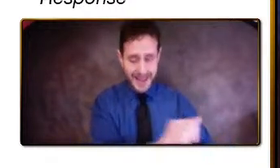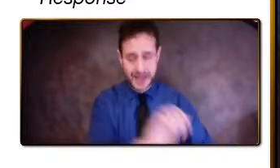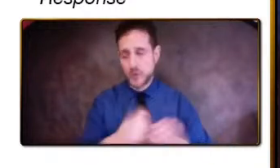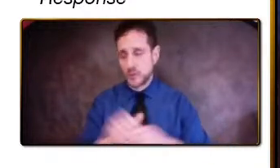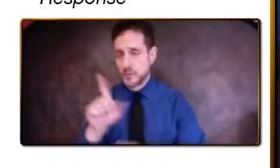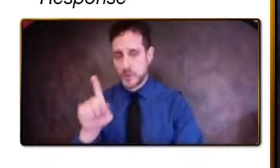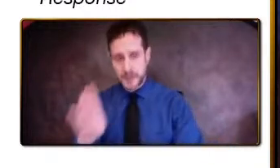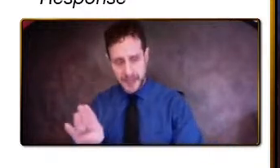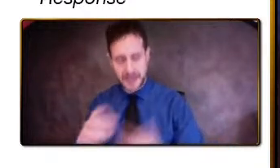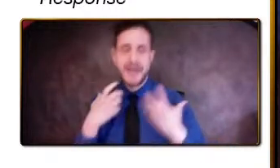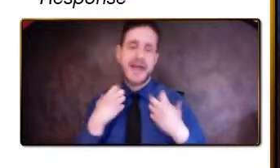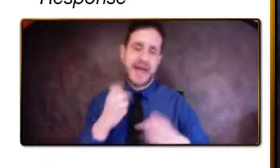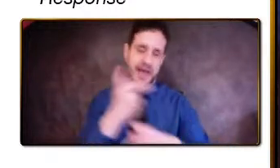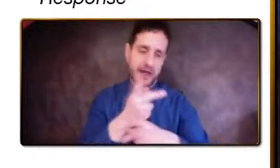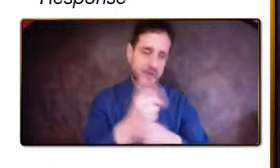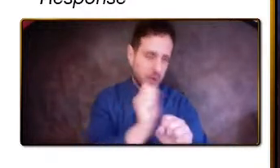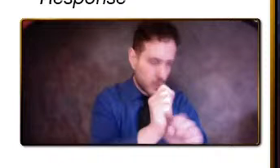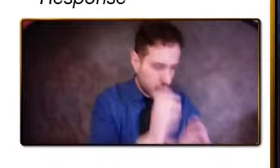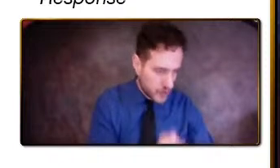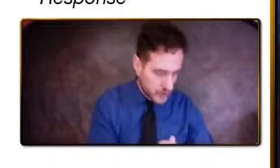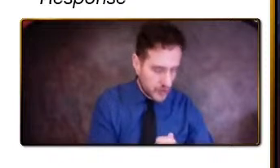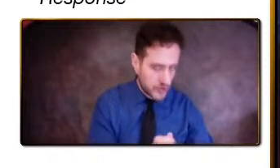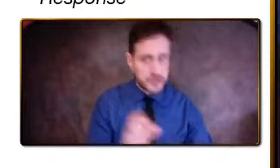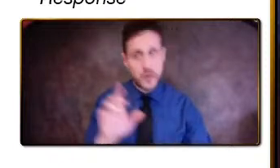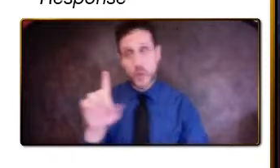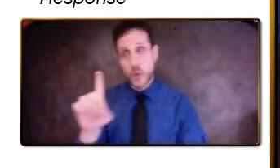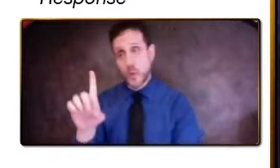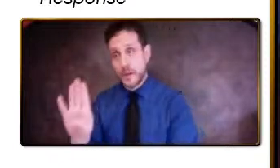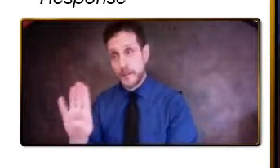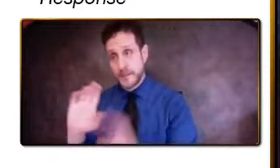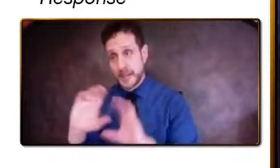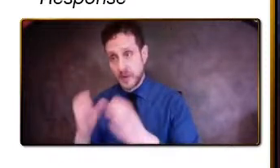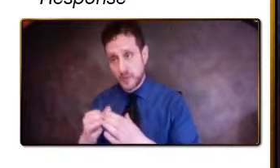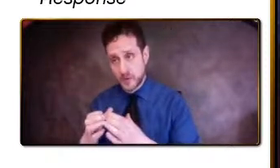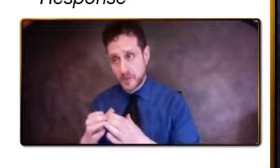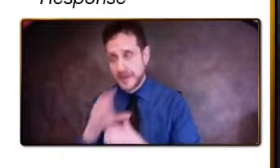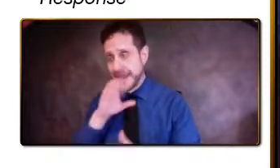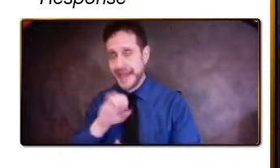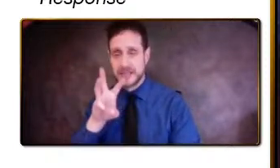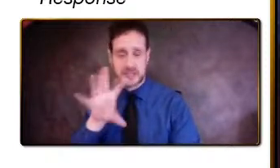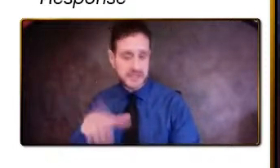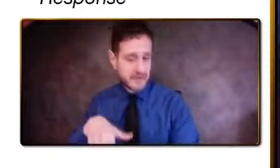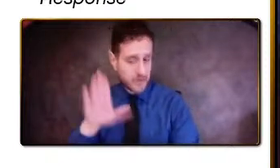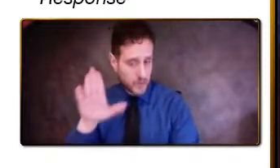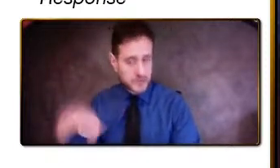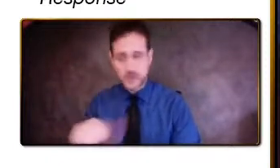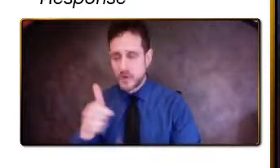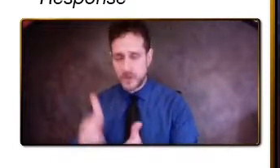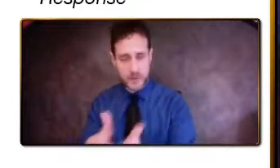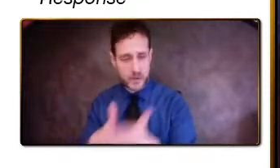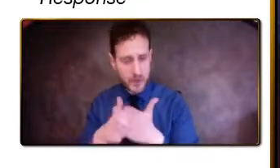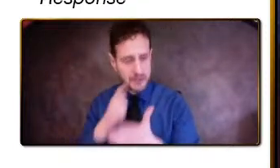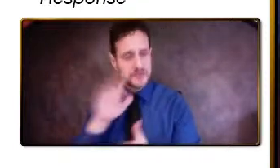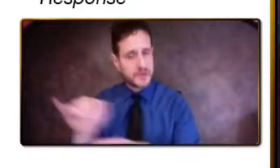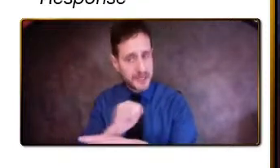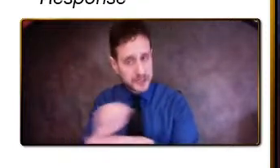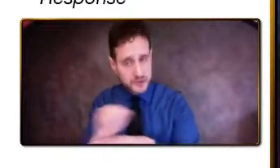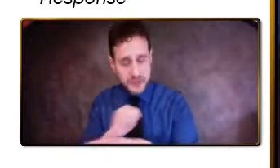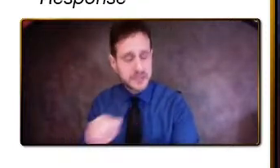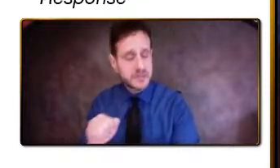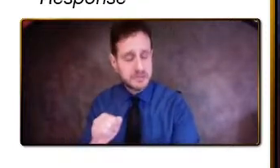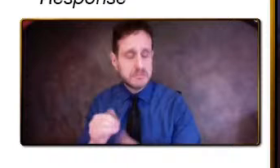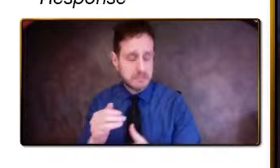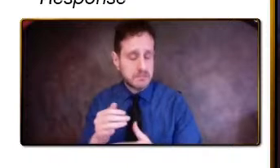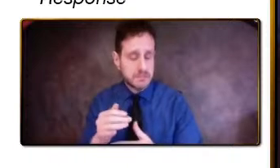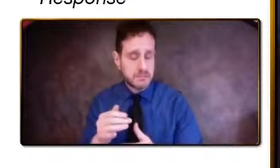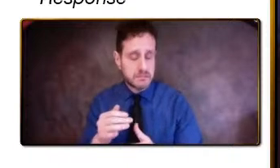worker, if in 1B they meet any of the criteria in the industries in which they work, or they're 65 or over,